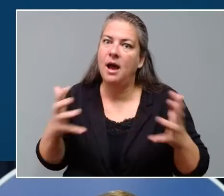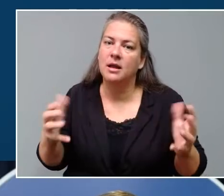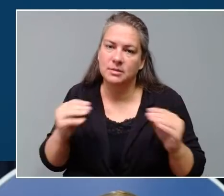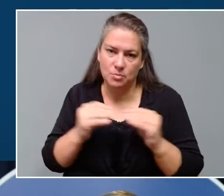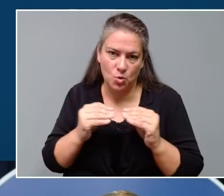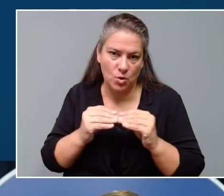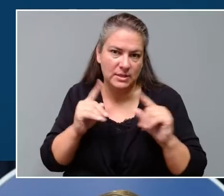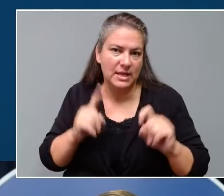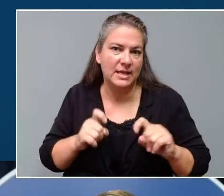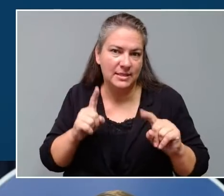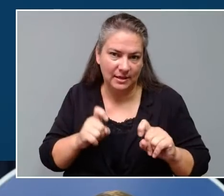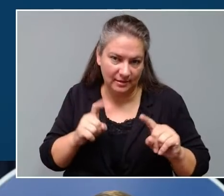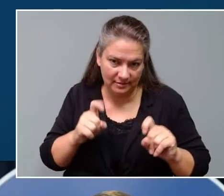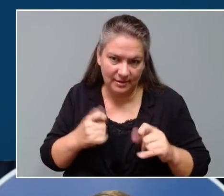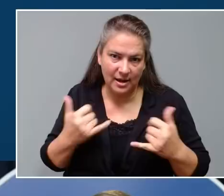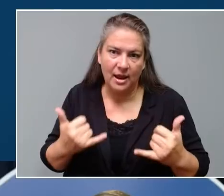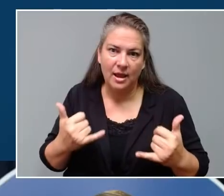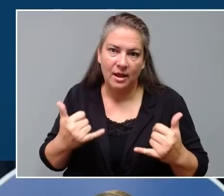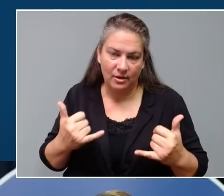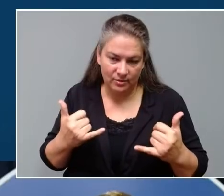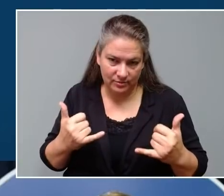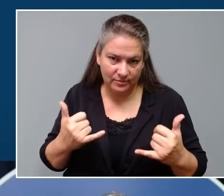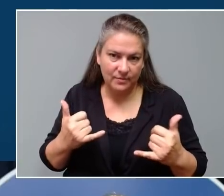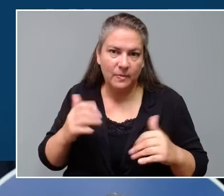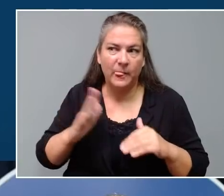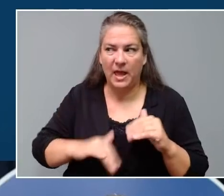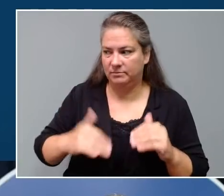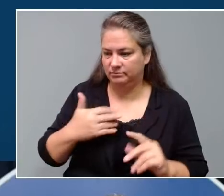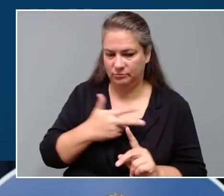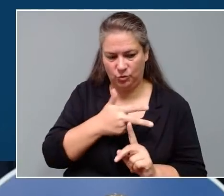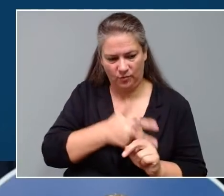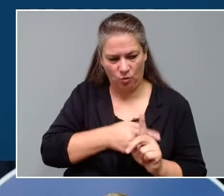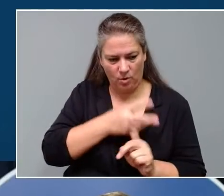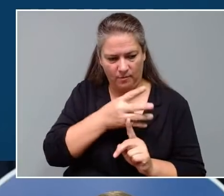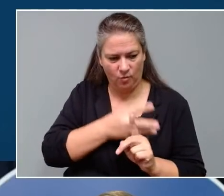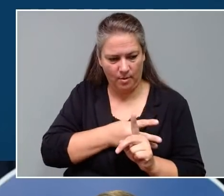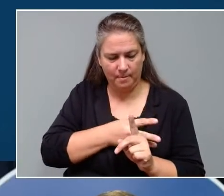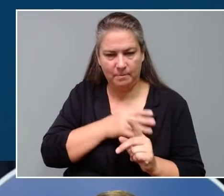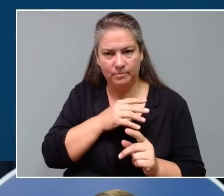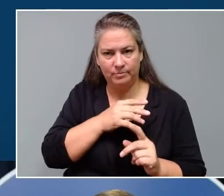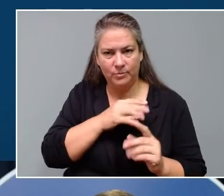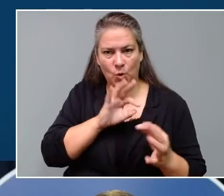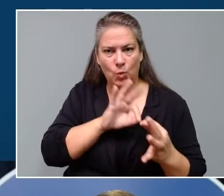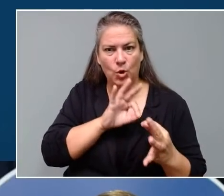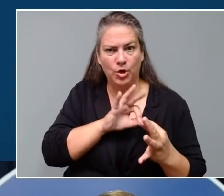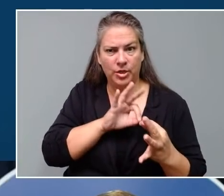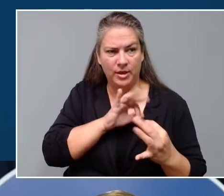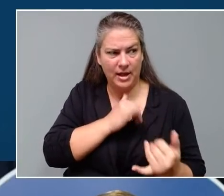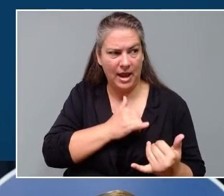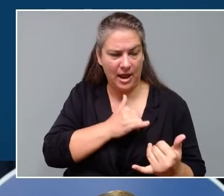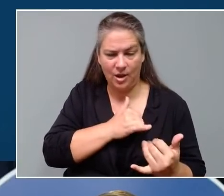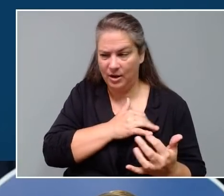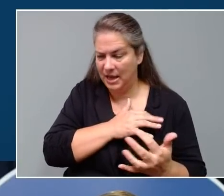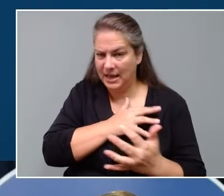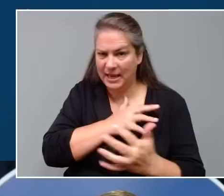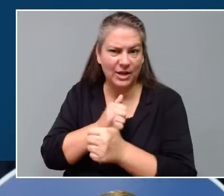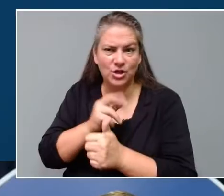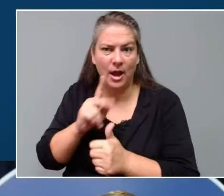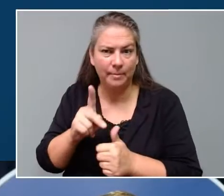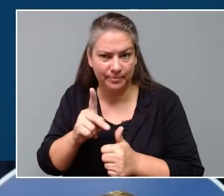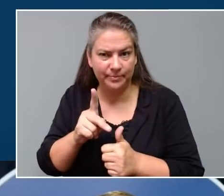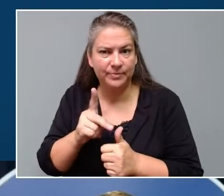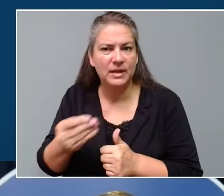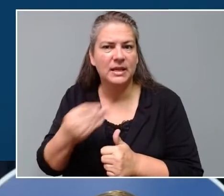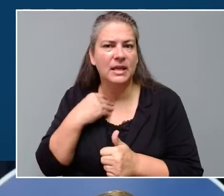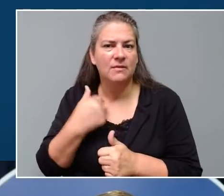last 3-4 months of testing, that it may be catching up to give us a truer